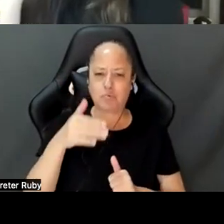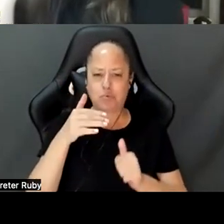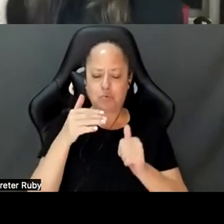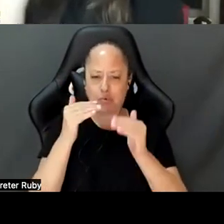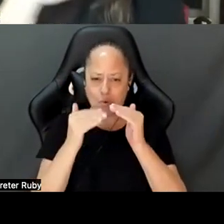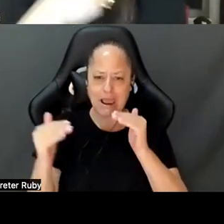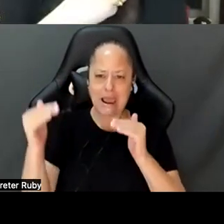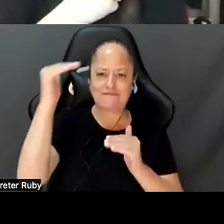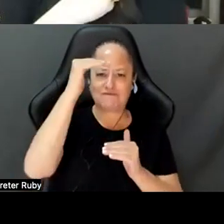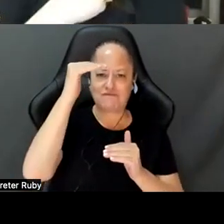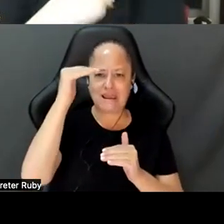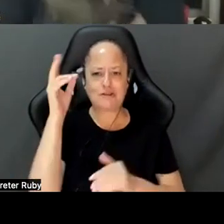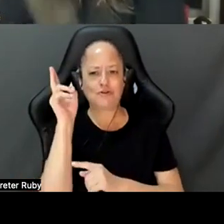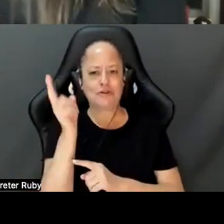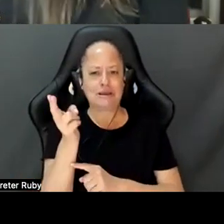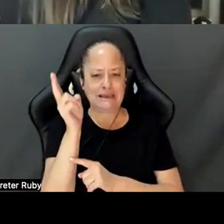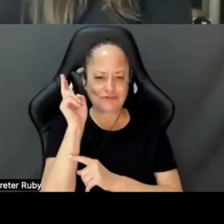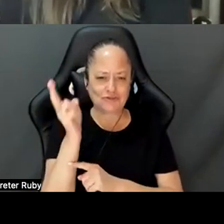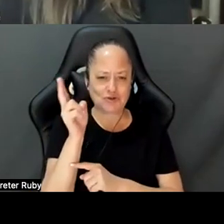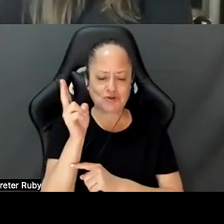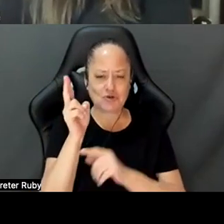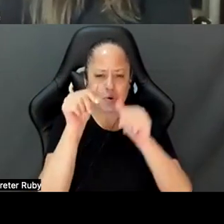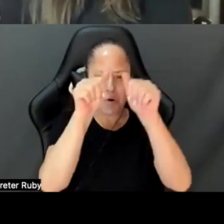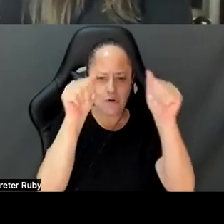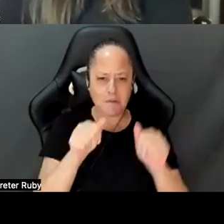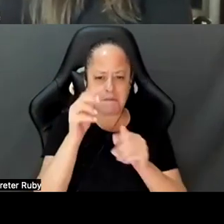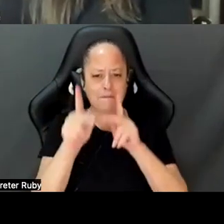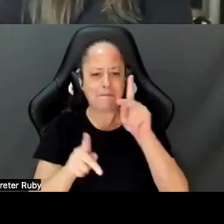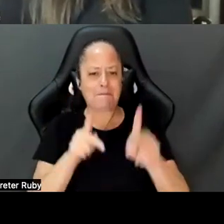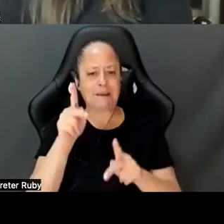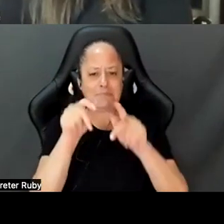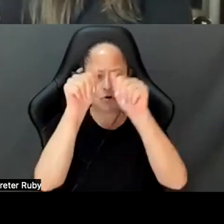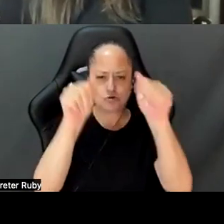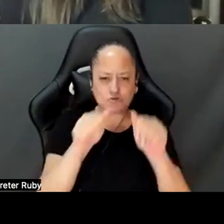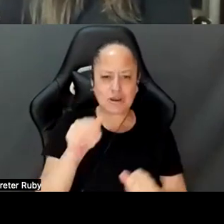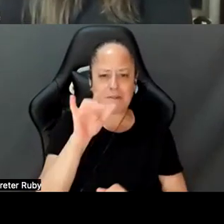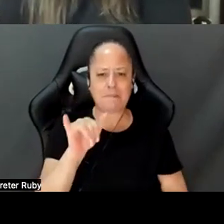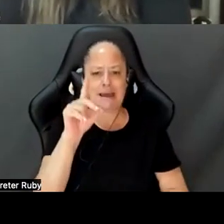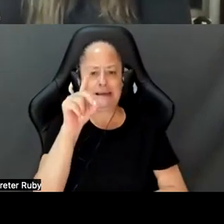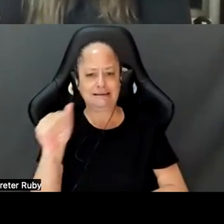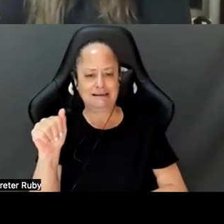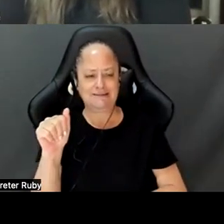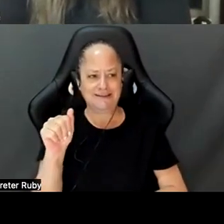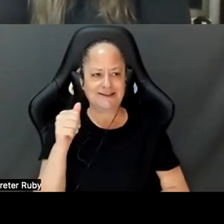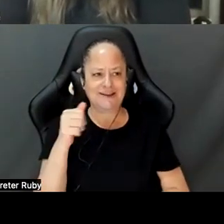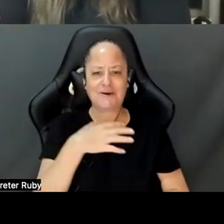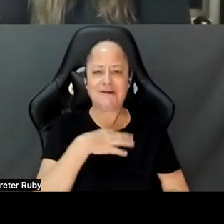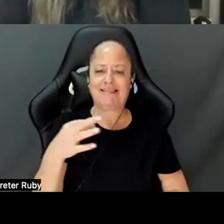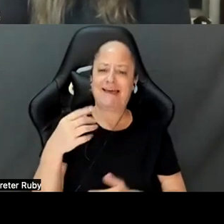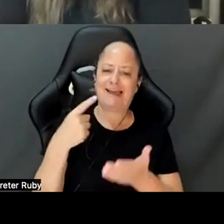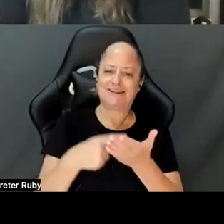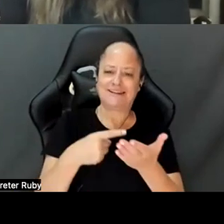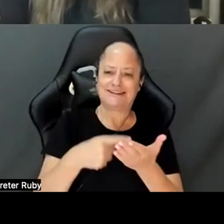and the most historical figures all were shaped by disability. But I digress. I would love to go to you,